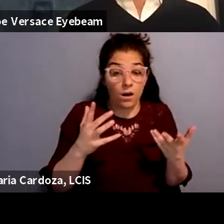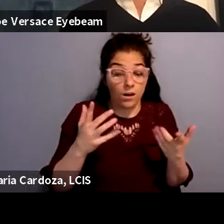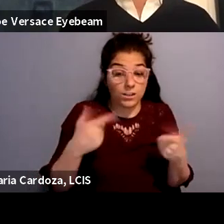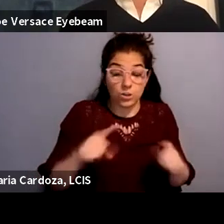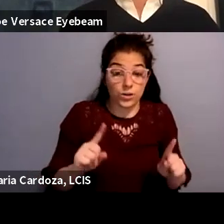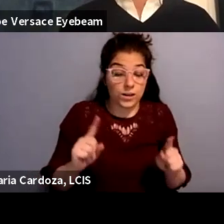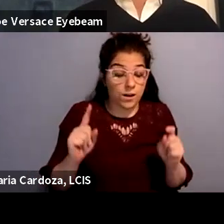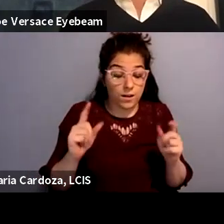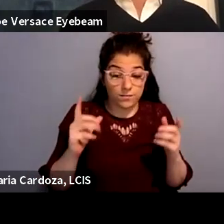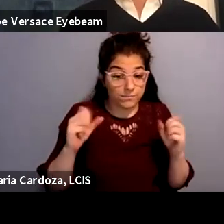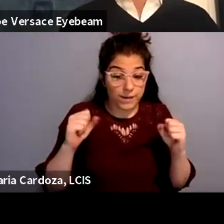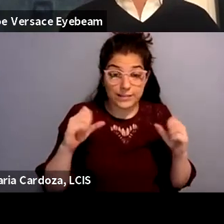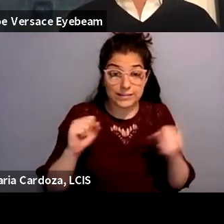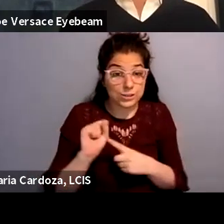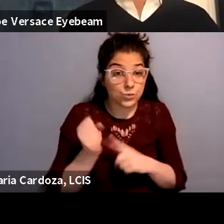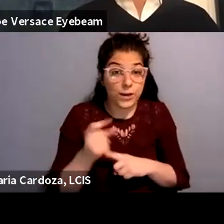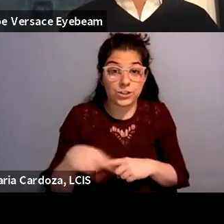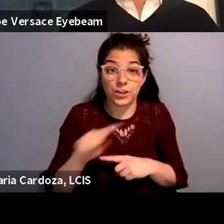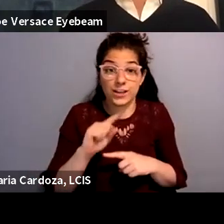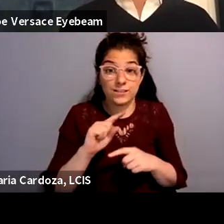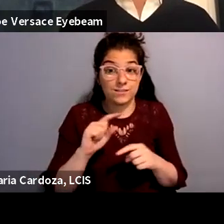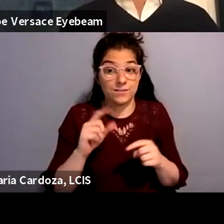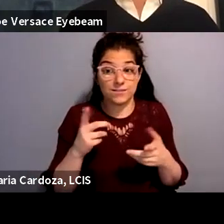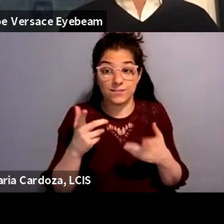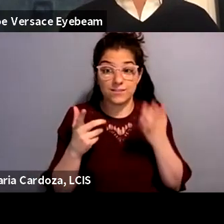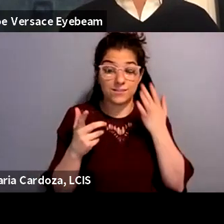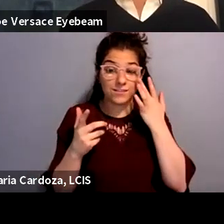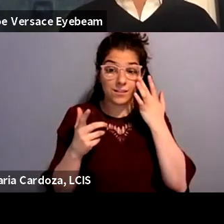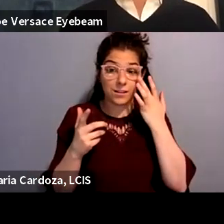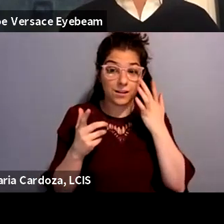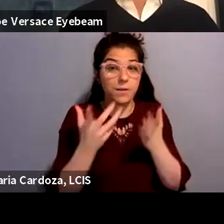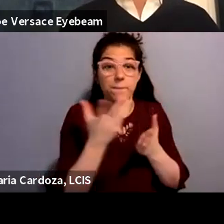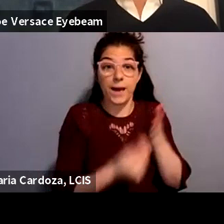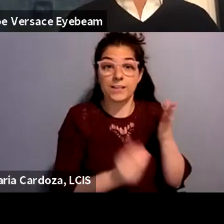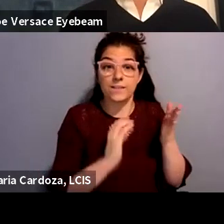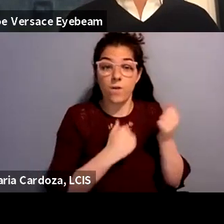incredible circumstances, not the least of which was the passing of our founder 2 years ago,